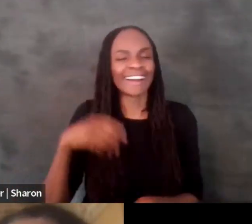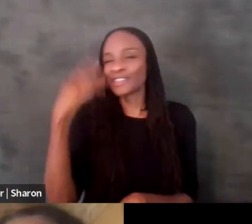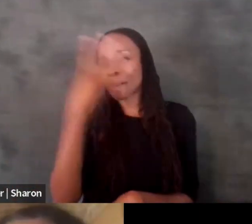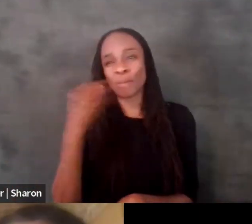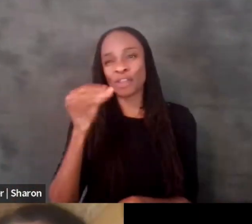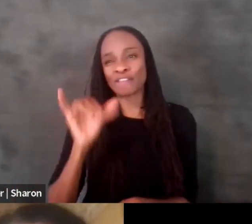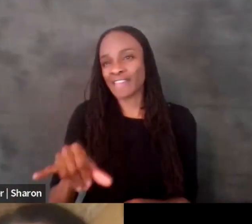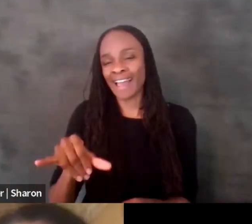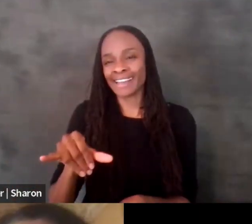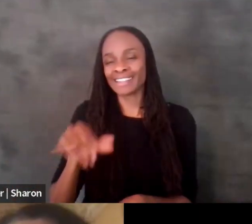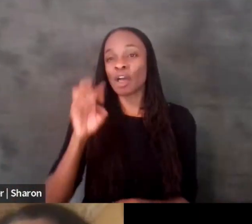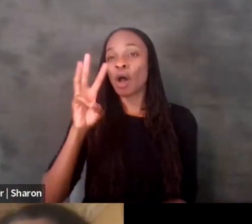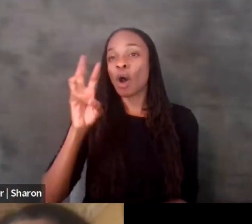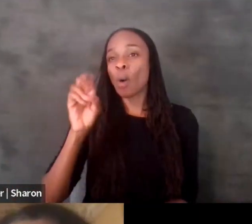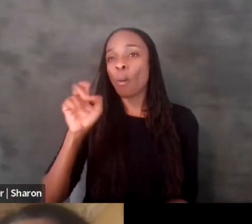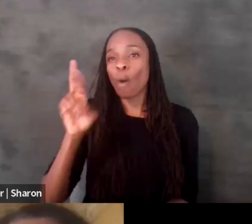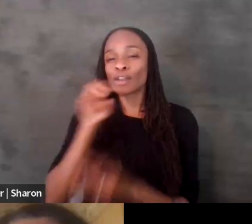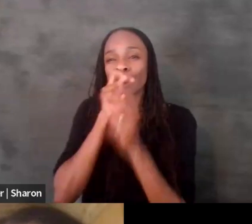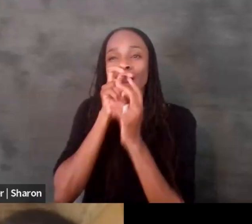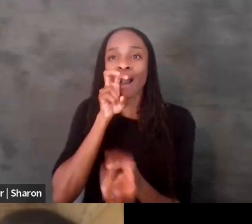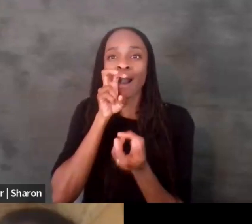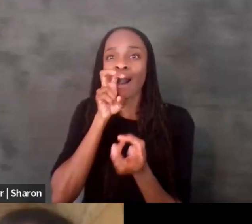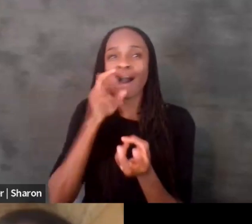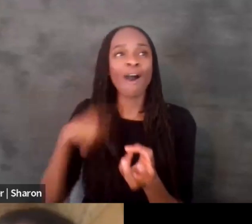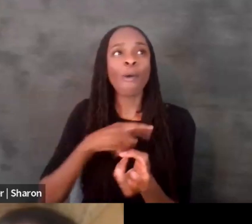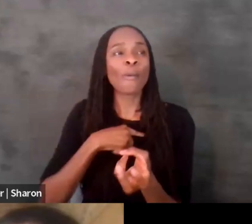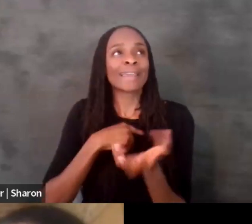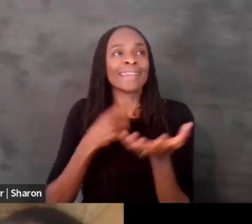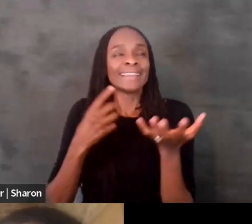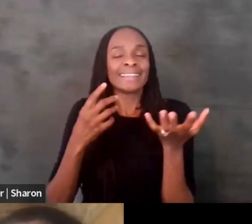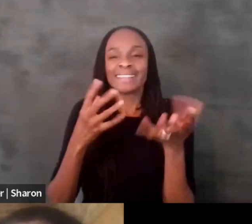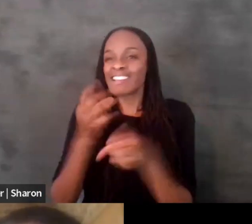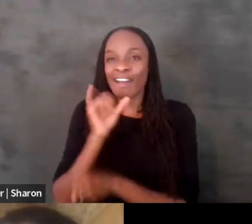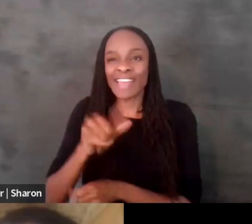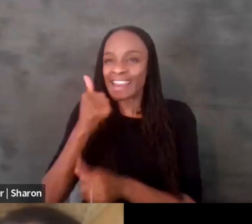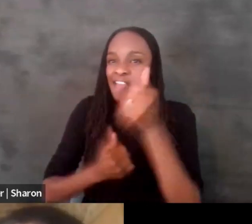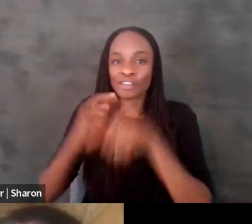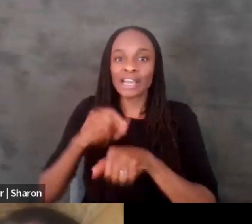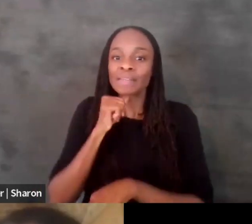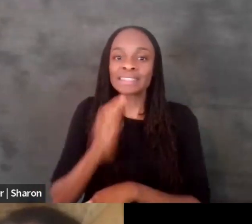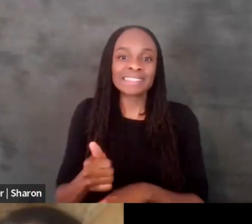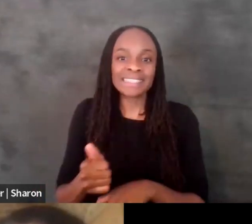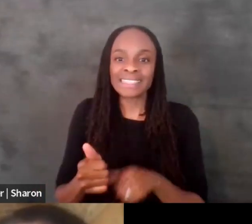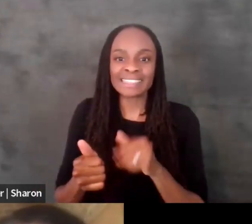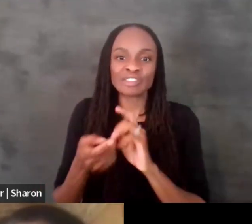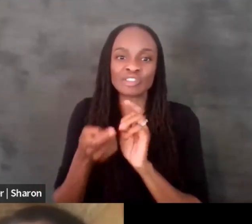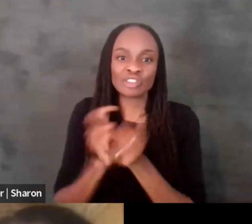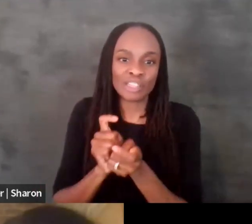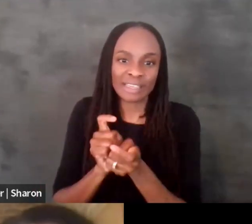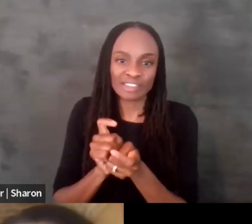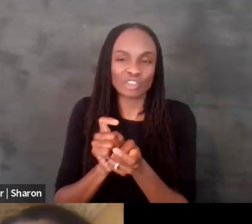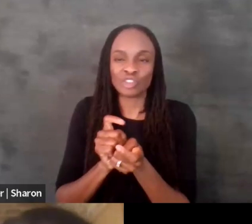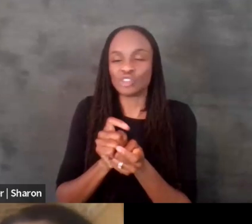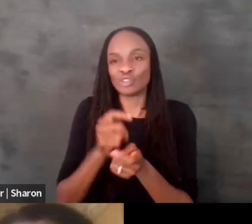and the wonder with which we received it every time did not change over that 3.5 years that we shot.